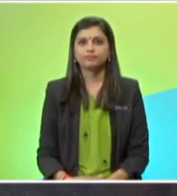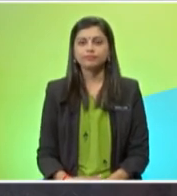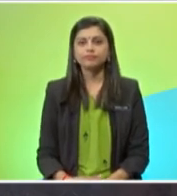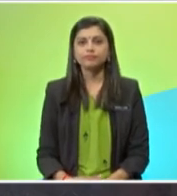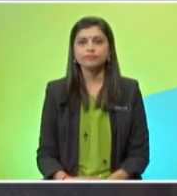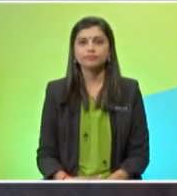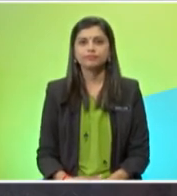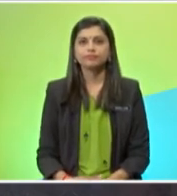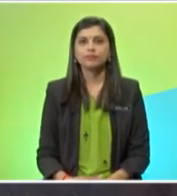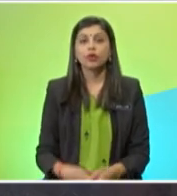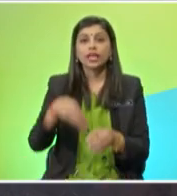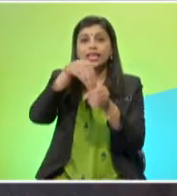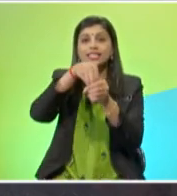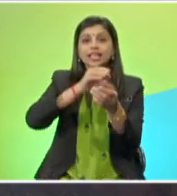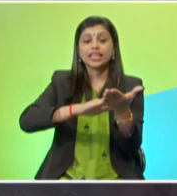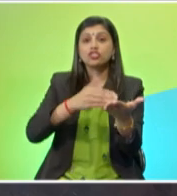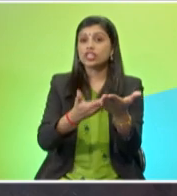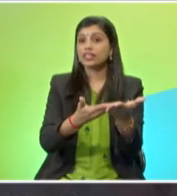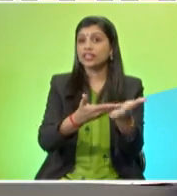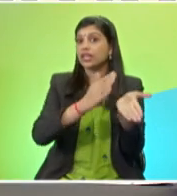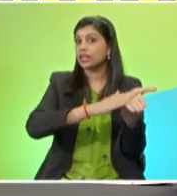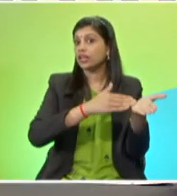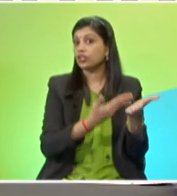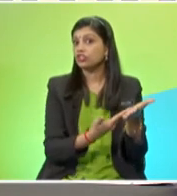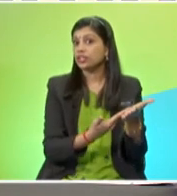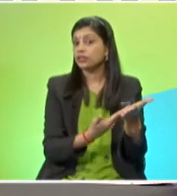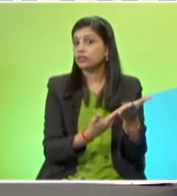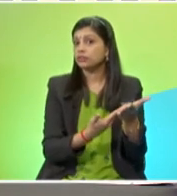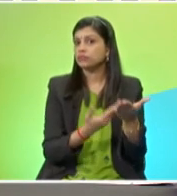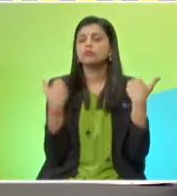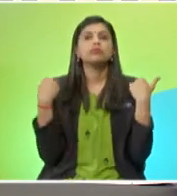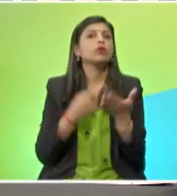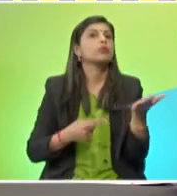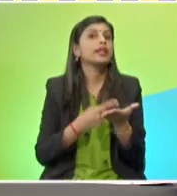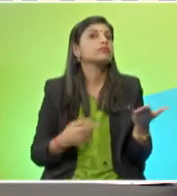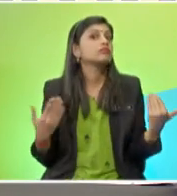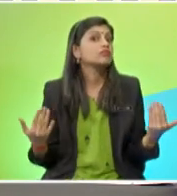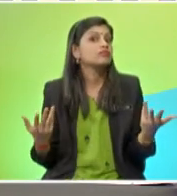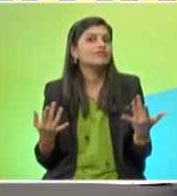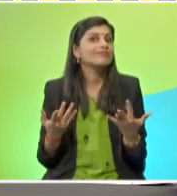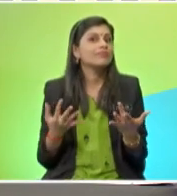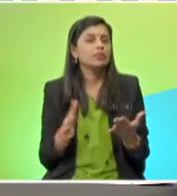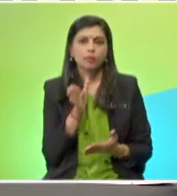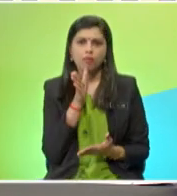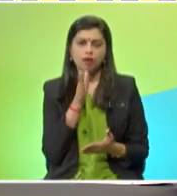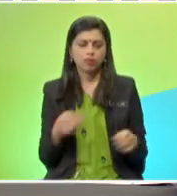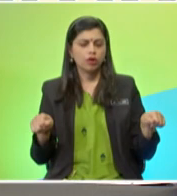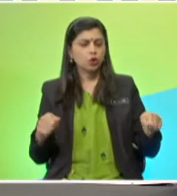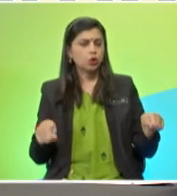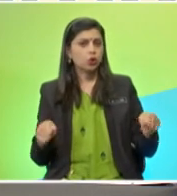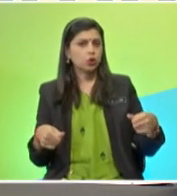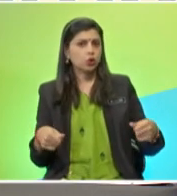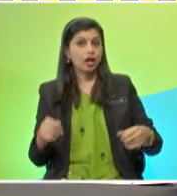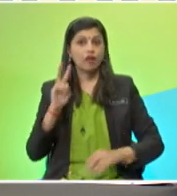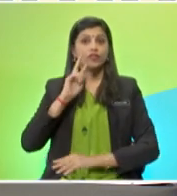can we find in the kitchen? In the kitchen? Well, I'm trying to imagine my mom cooking. There are lots of